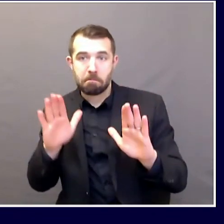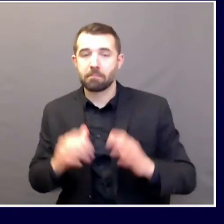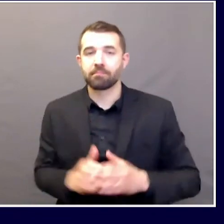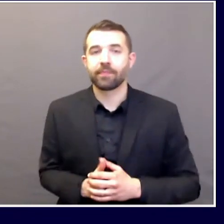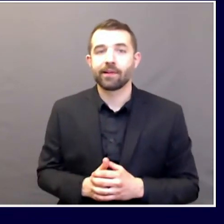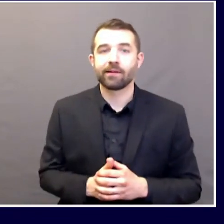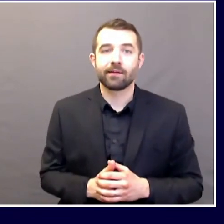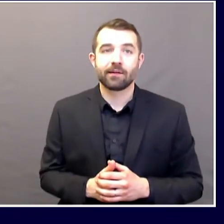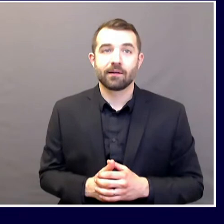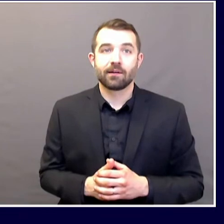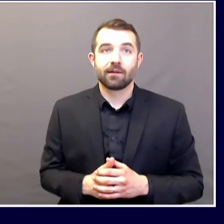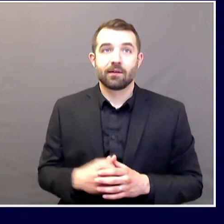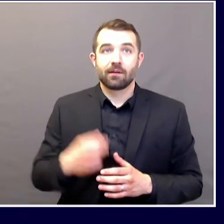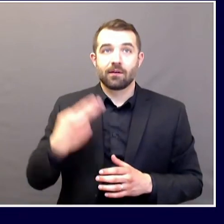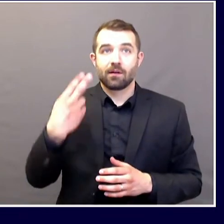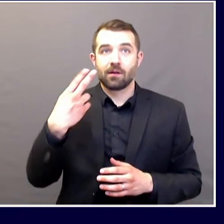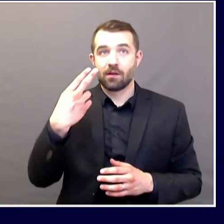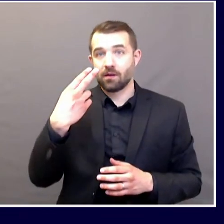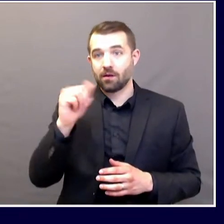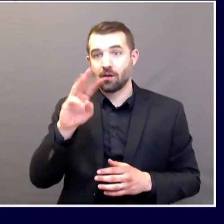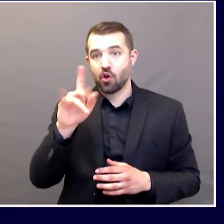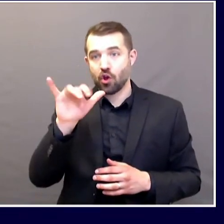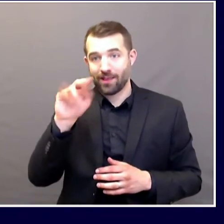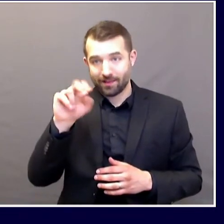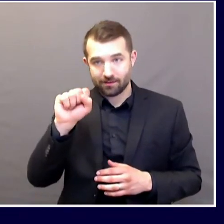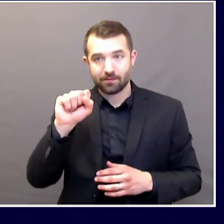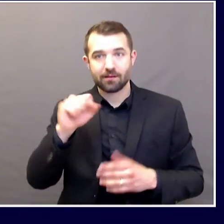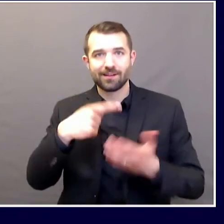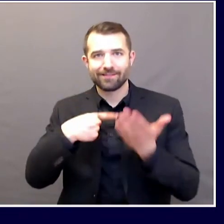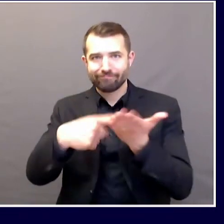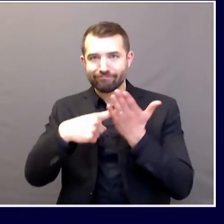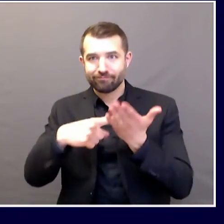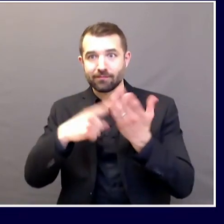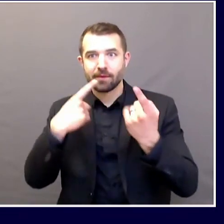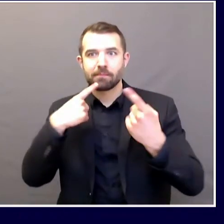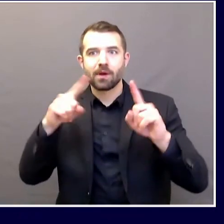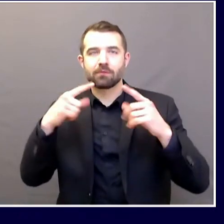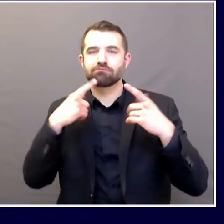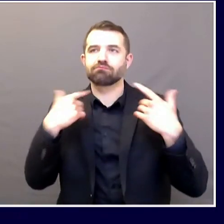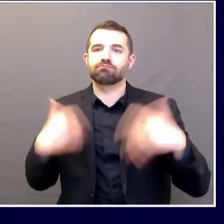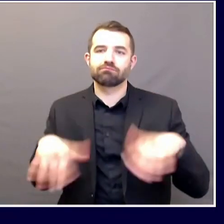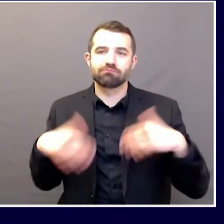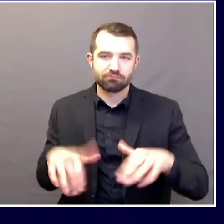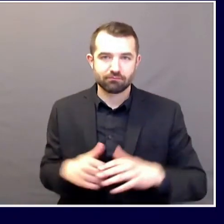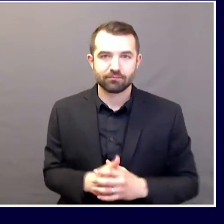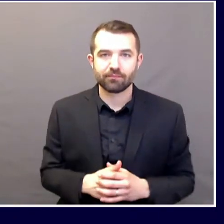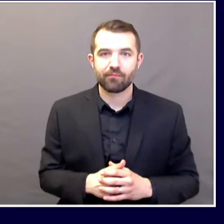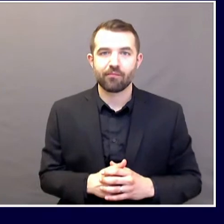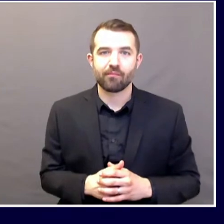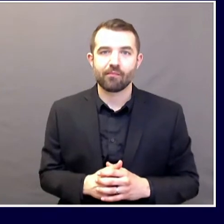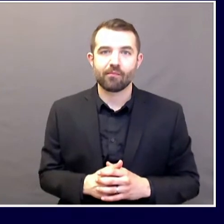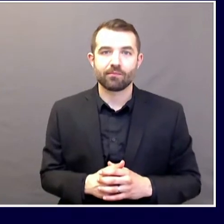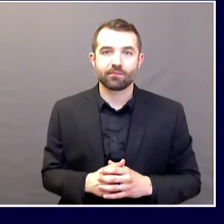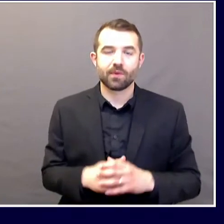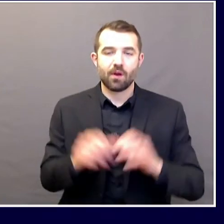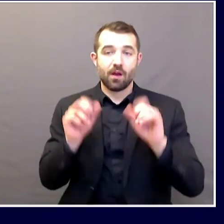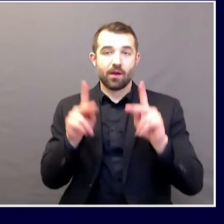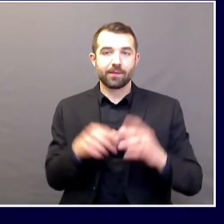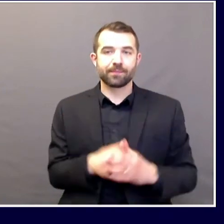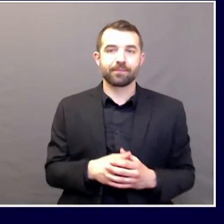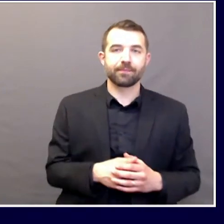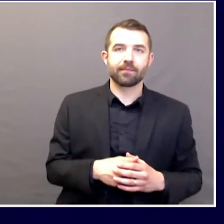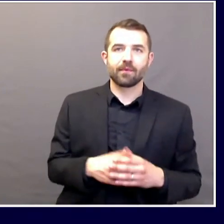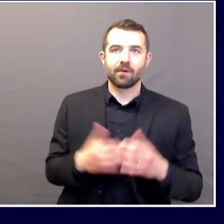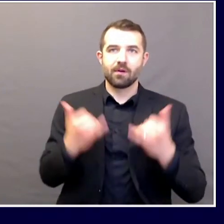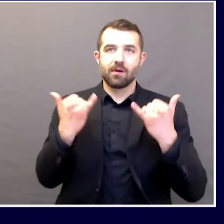success. Thank you. And my second question is that I see in the allocation tally for this week that 200